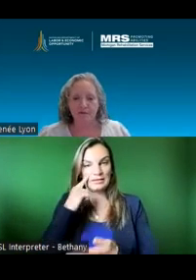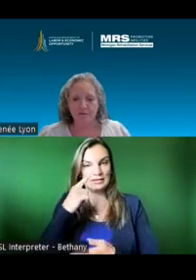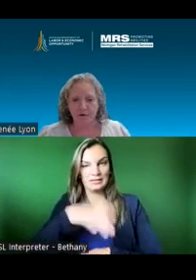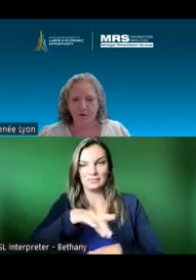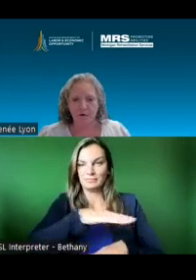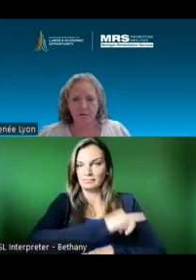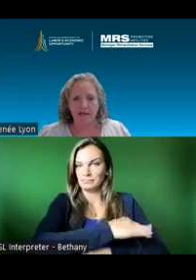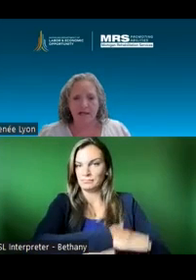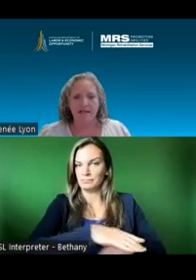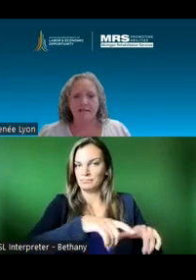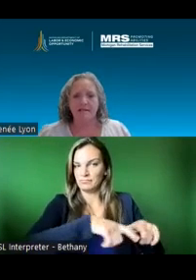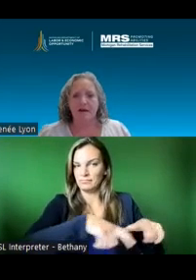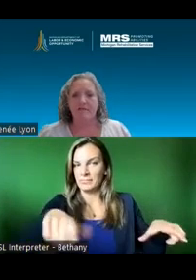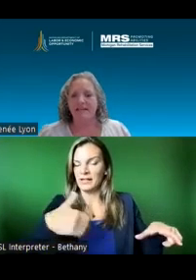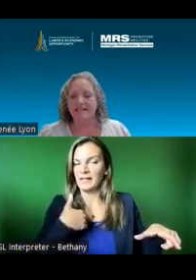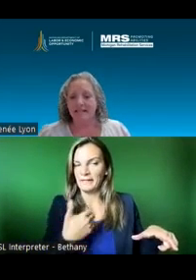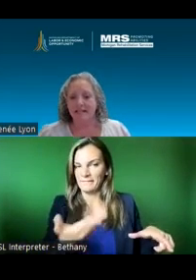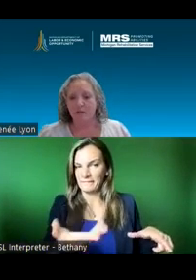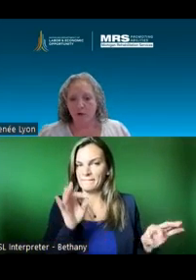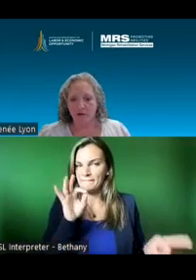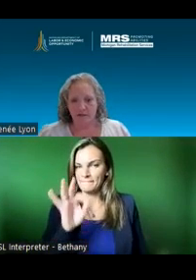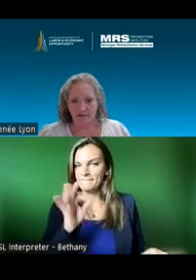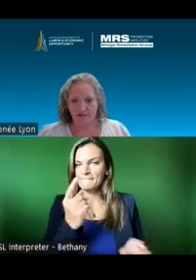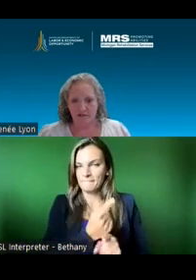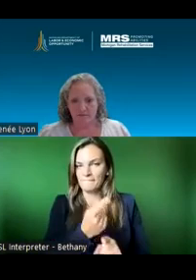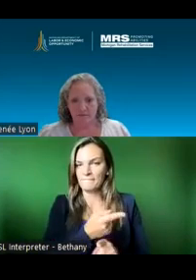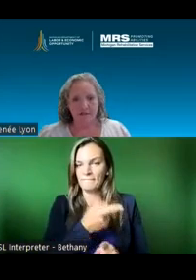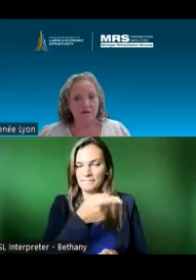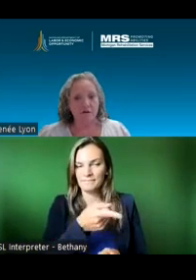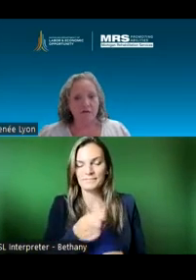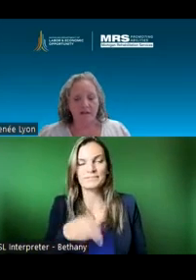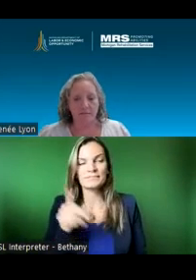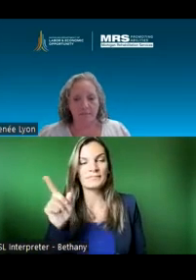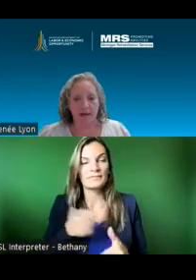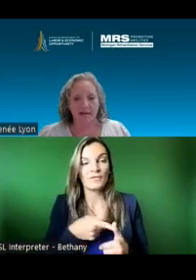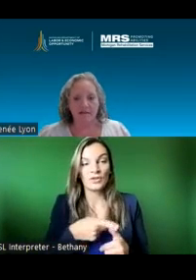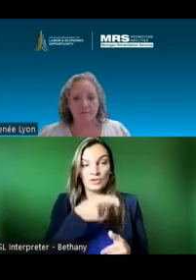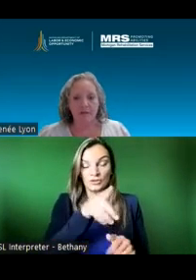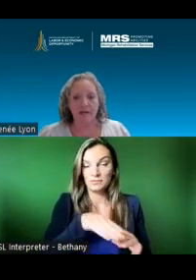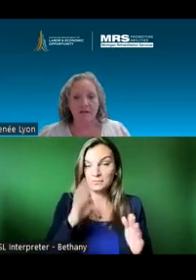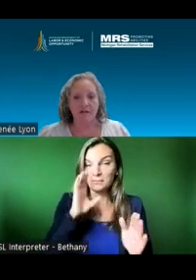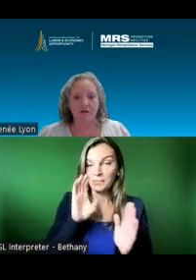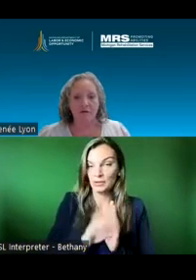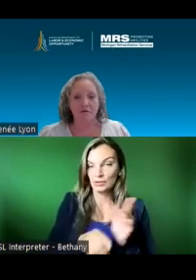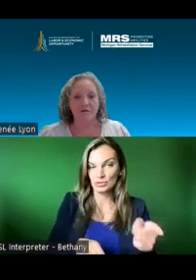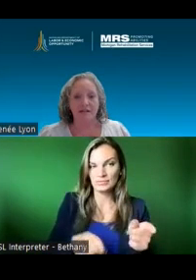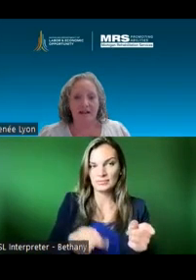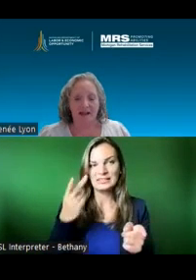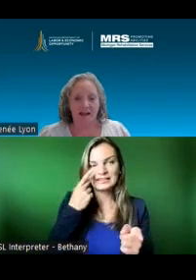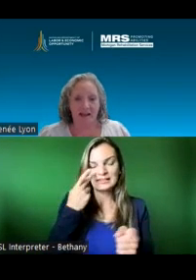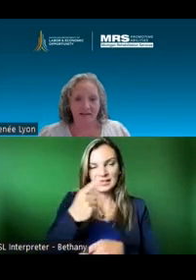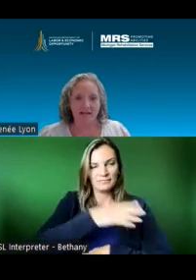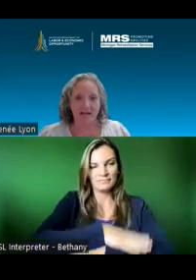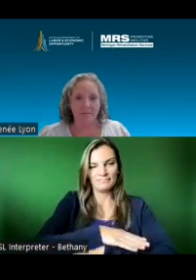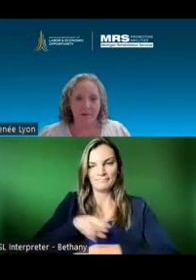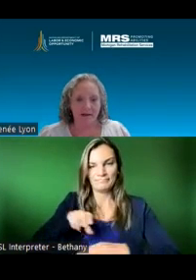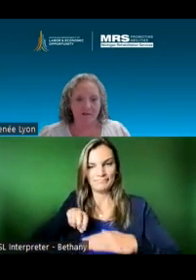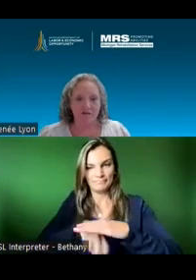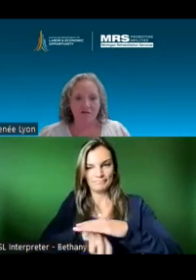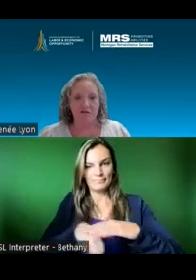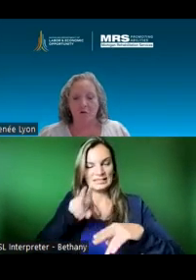The first photo is of a seated workstation. Please note that the box being used as